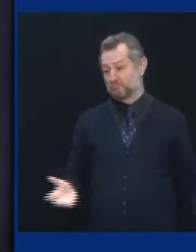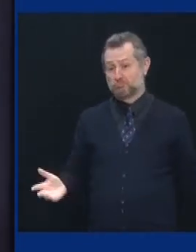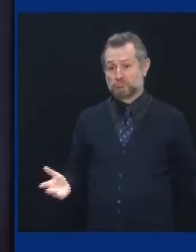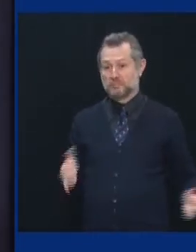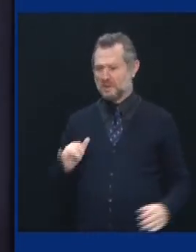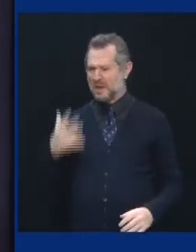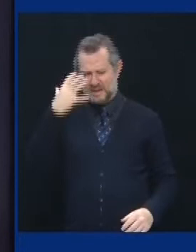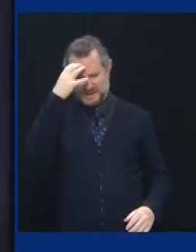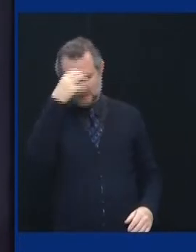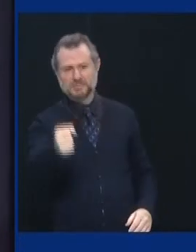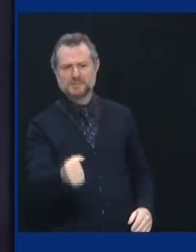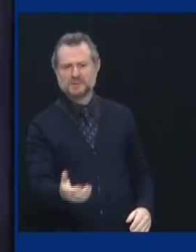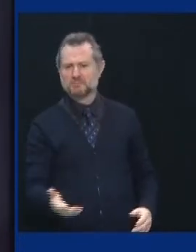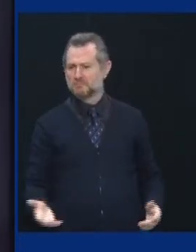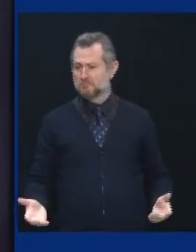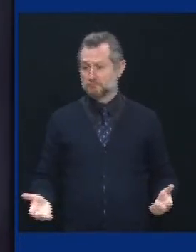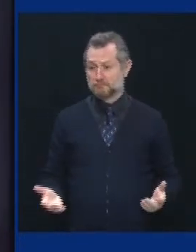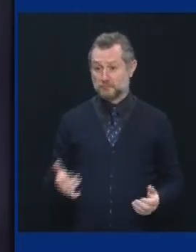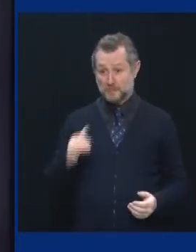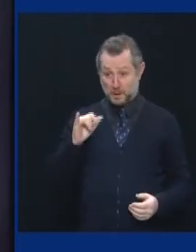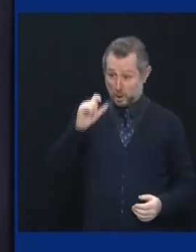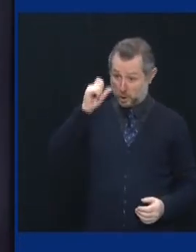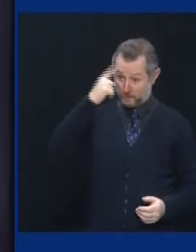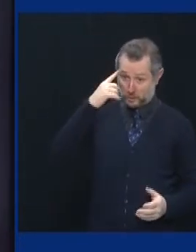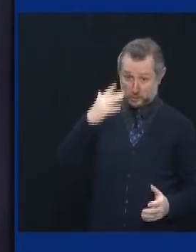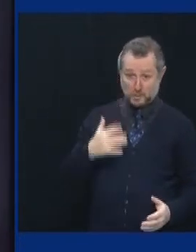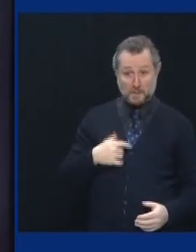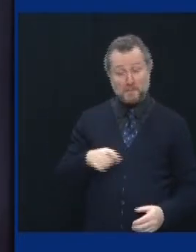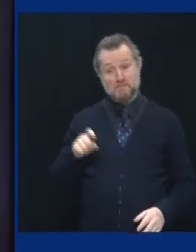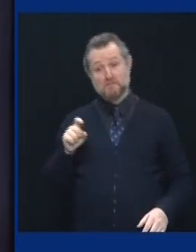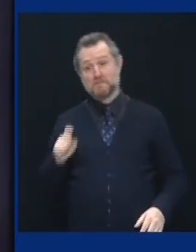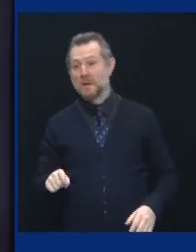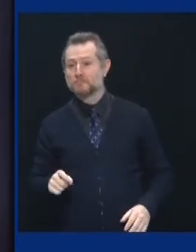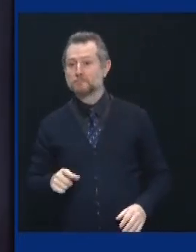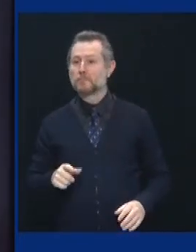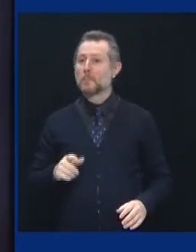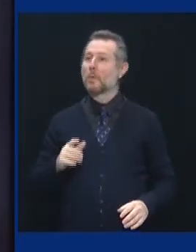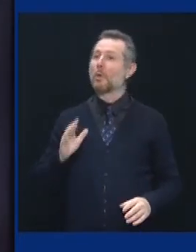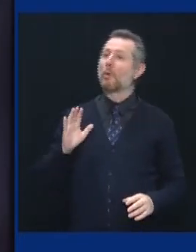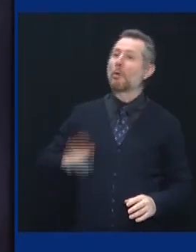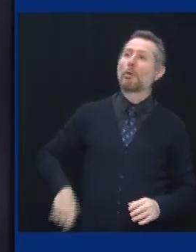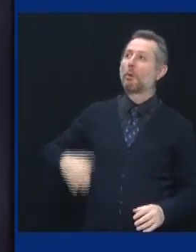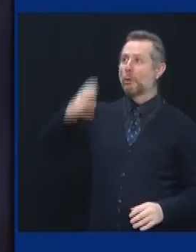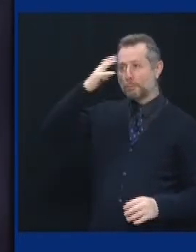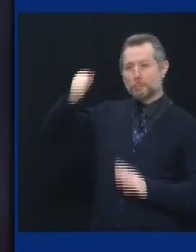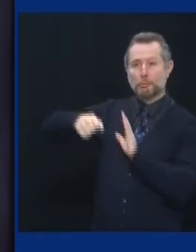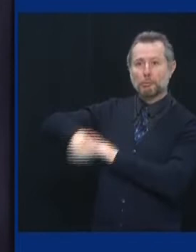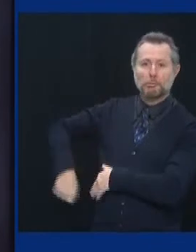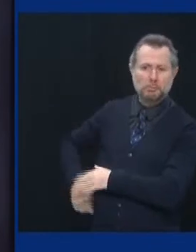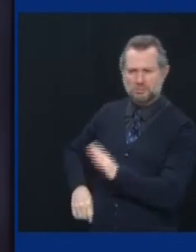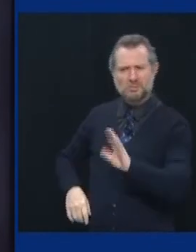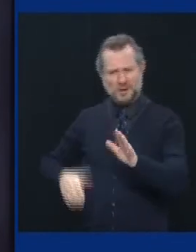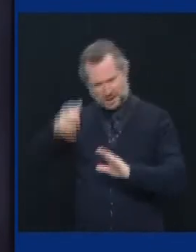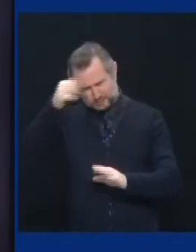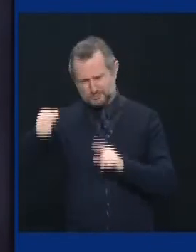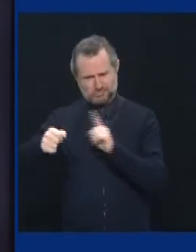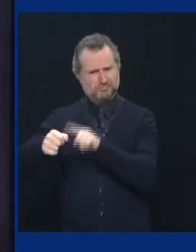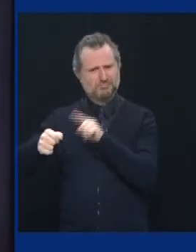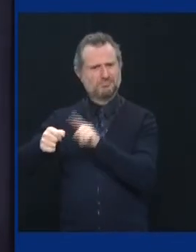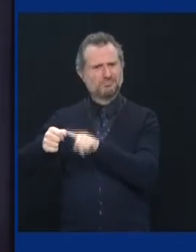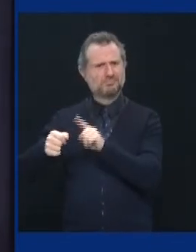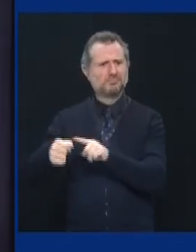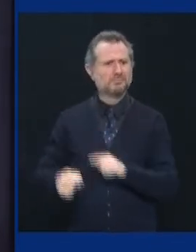sense. Government doesn't have to be devoid of common sense, right? So it's common sense by